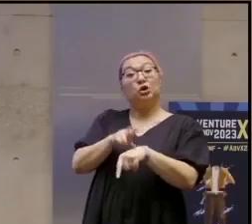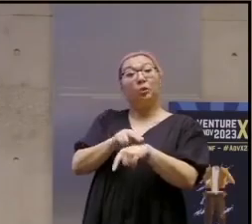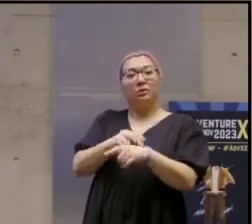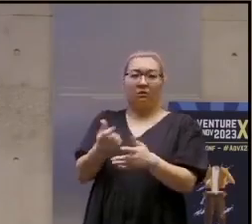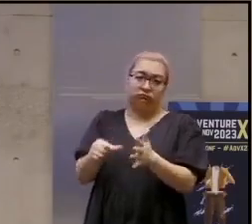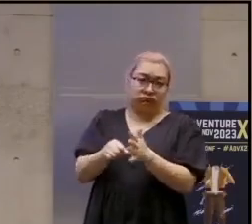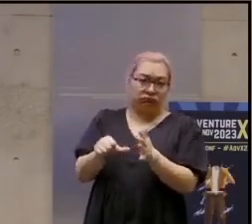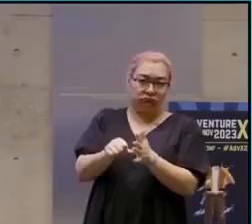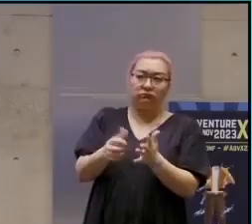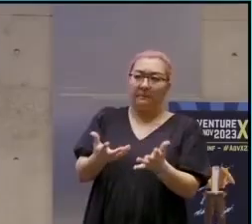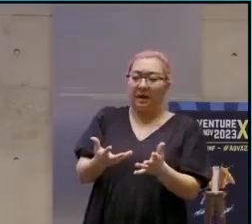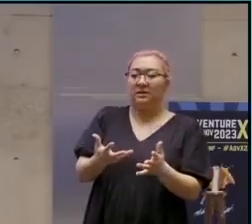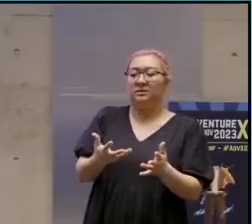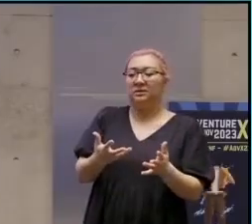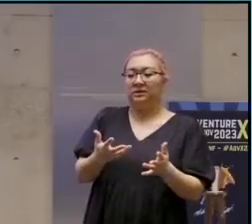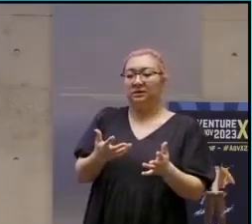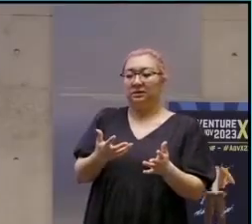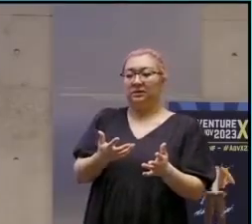element of